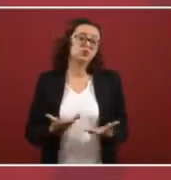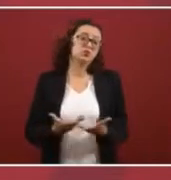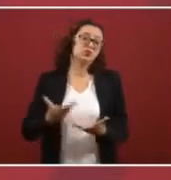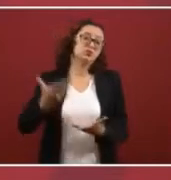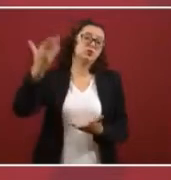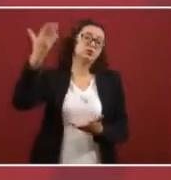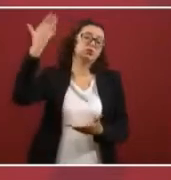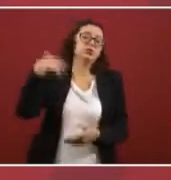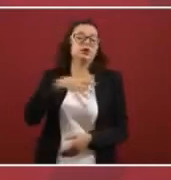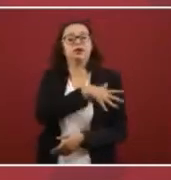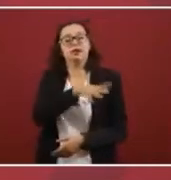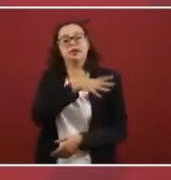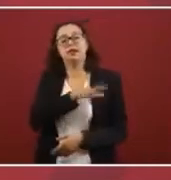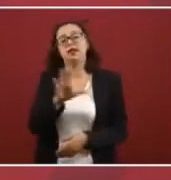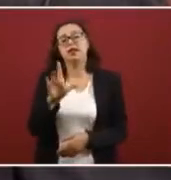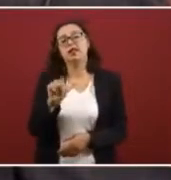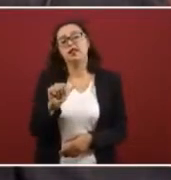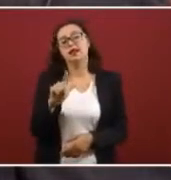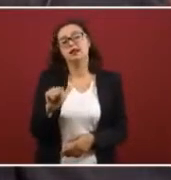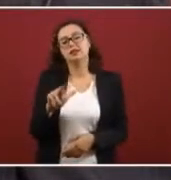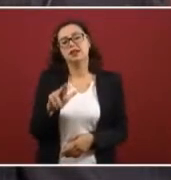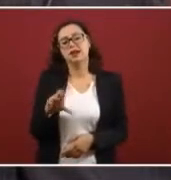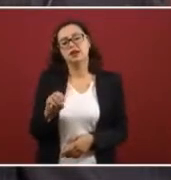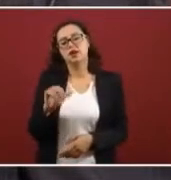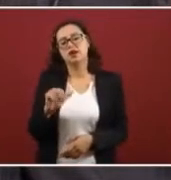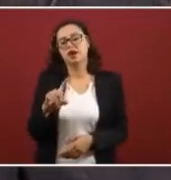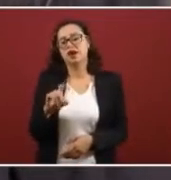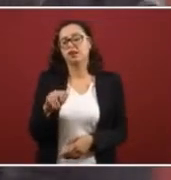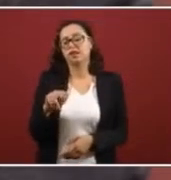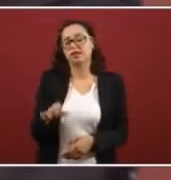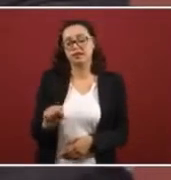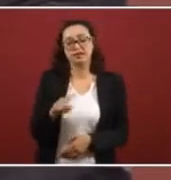That was the many virtues of...